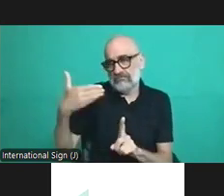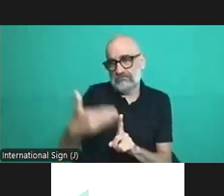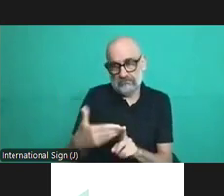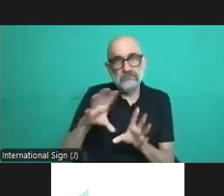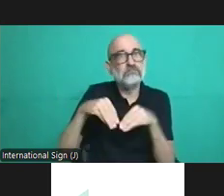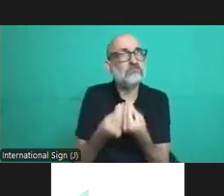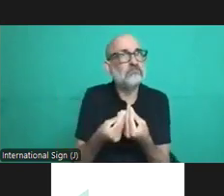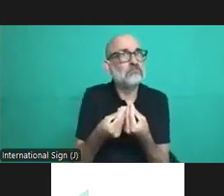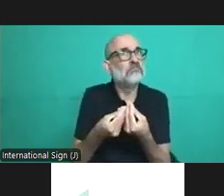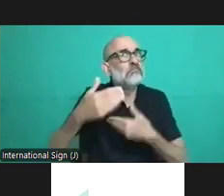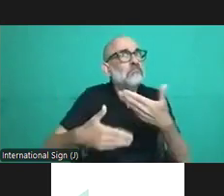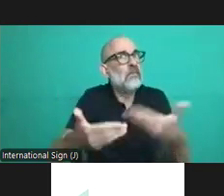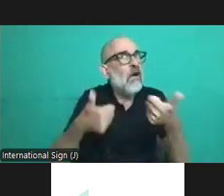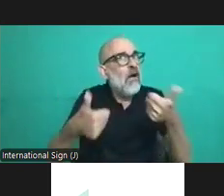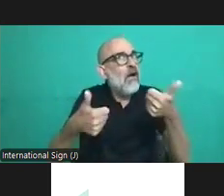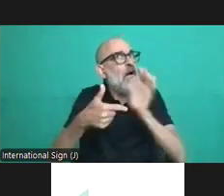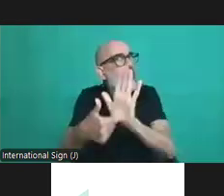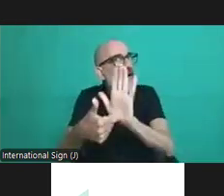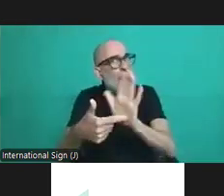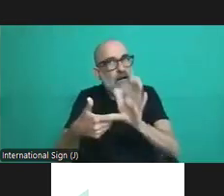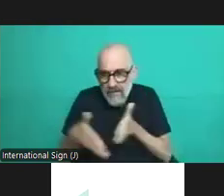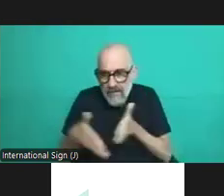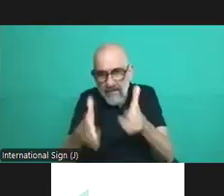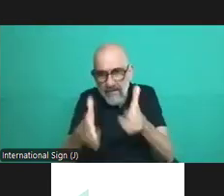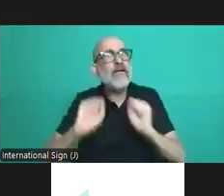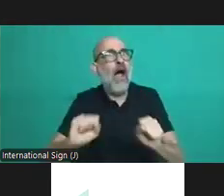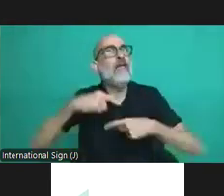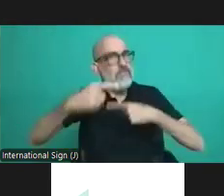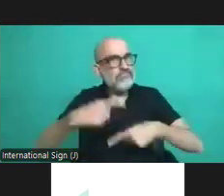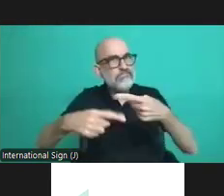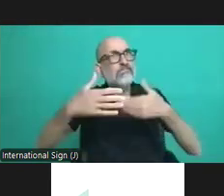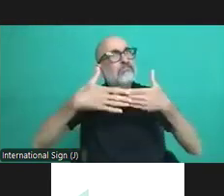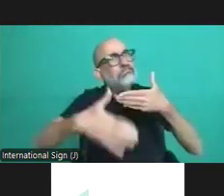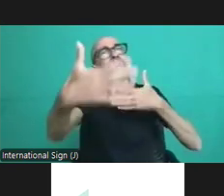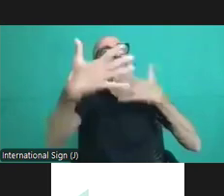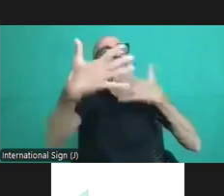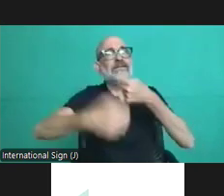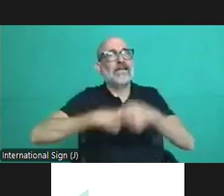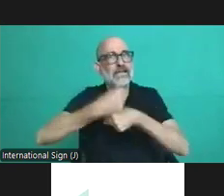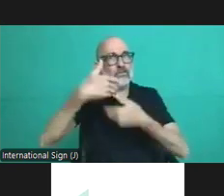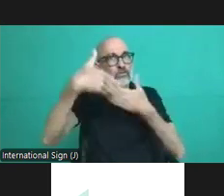10 years within this strategic health plan.